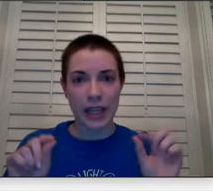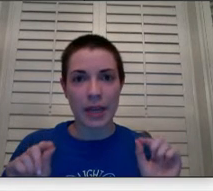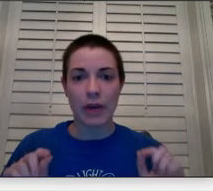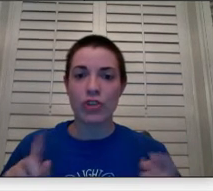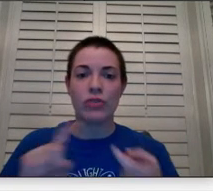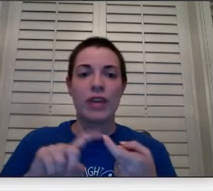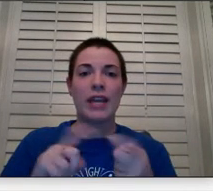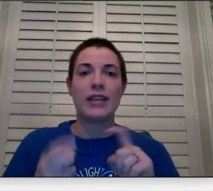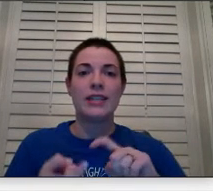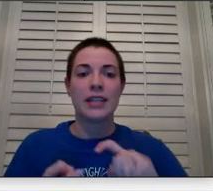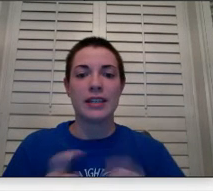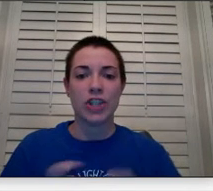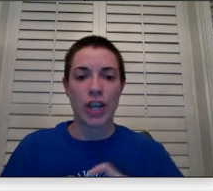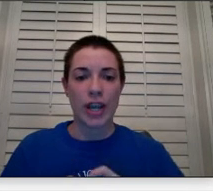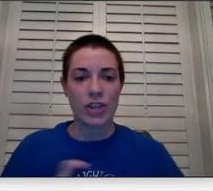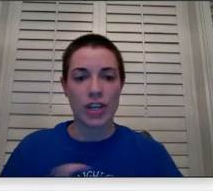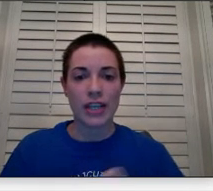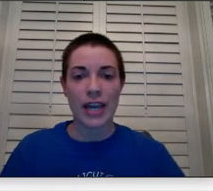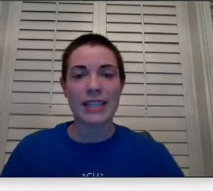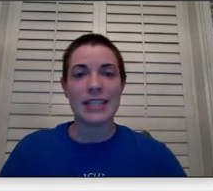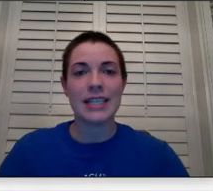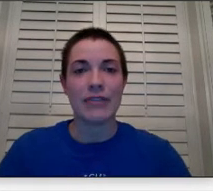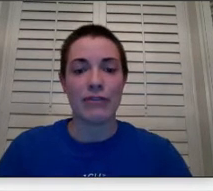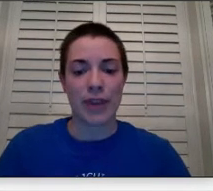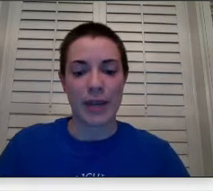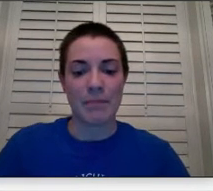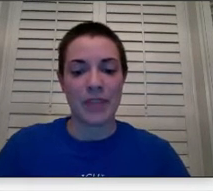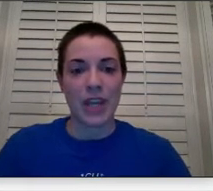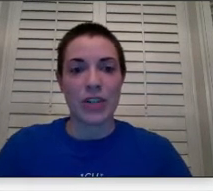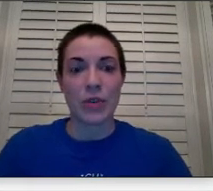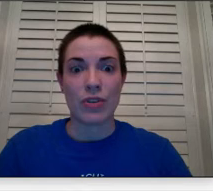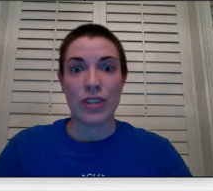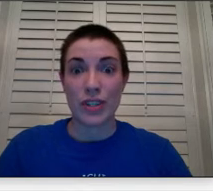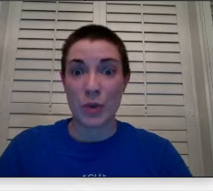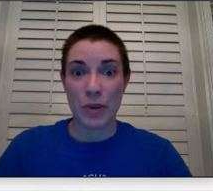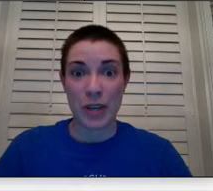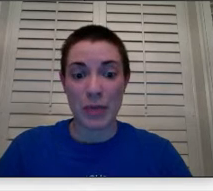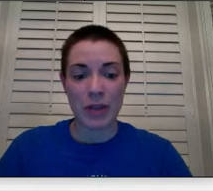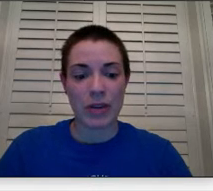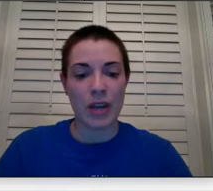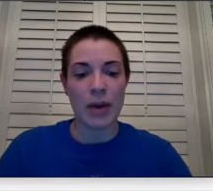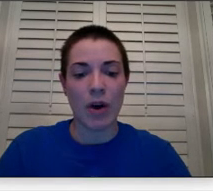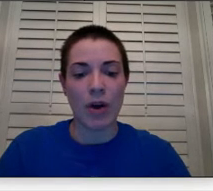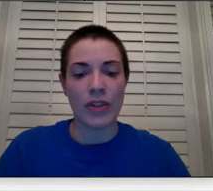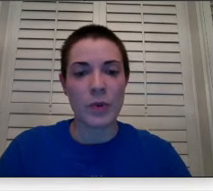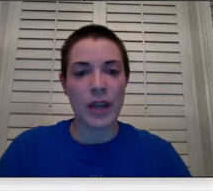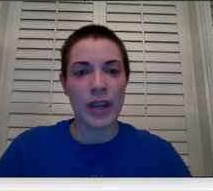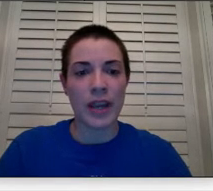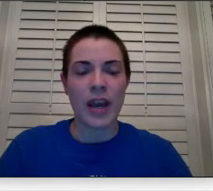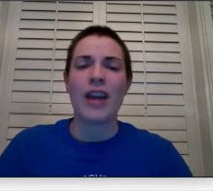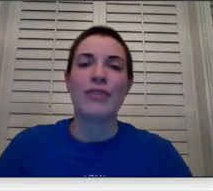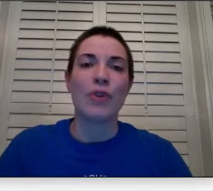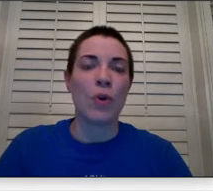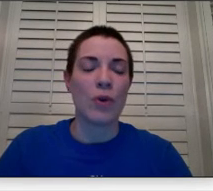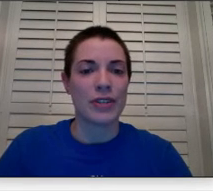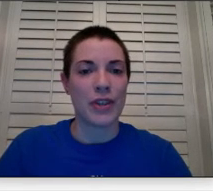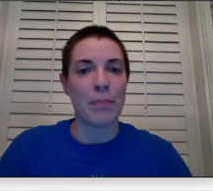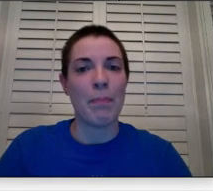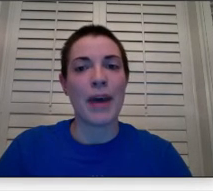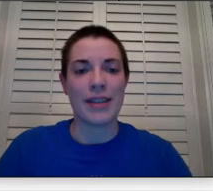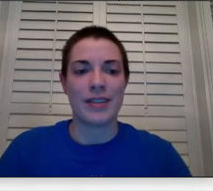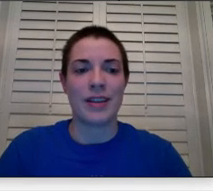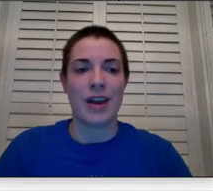thing about you that is changing, that is different. So this is what we're going to be learning about all this week. And of course,